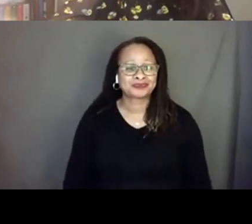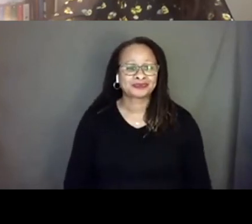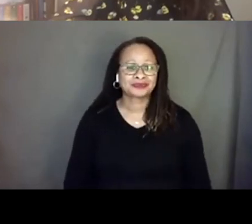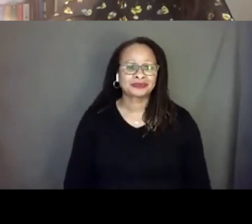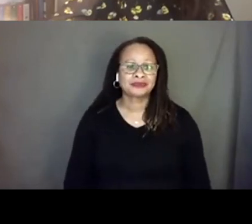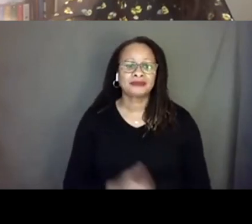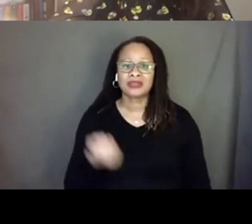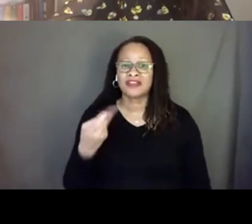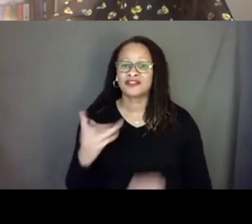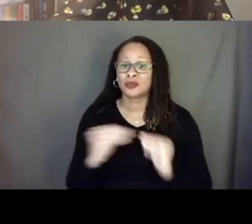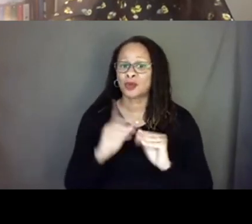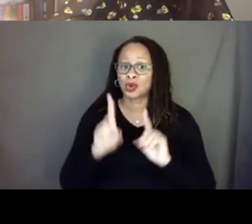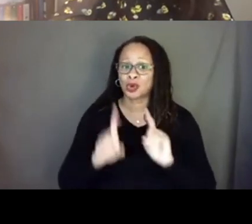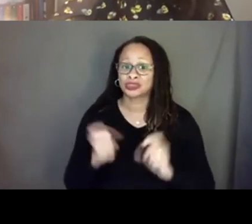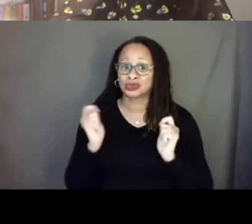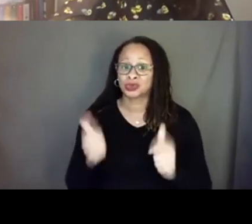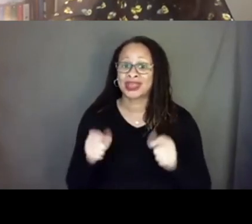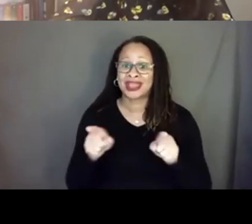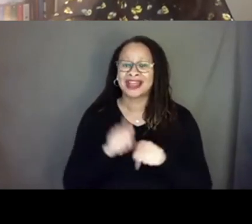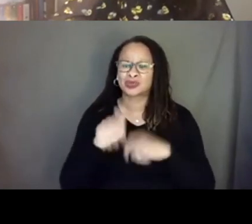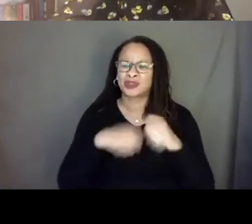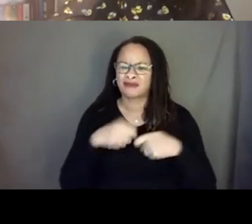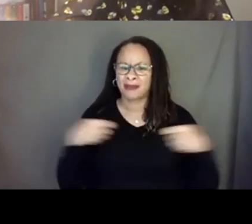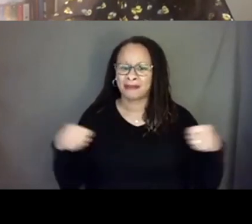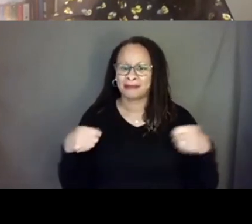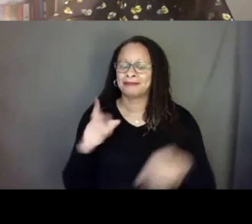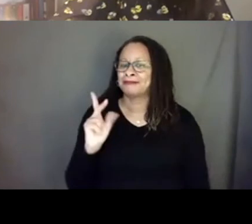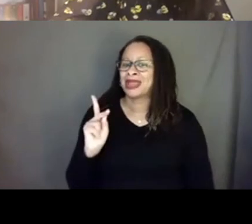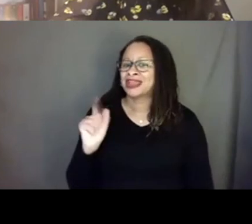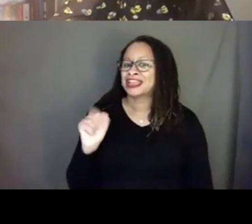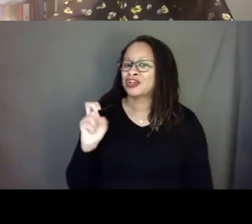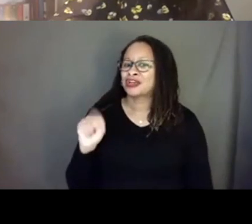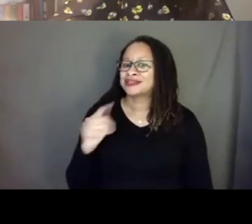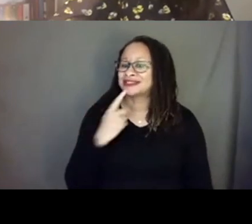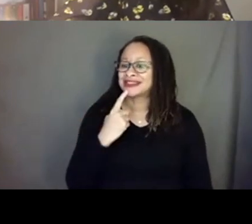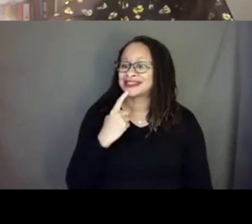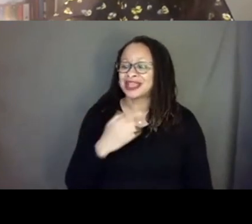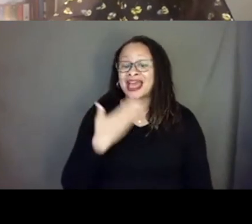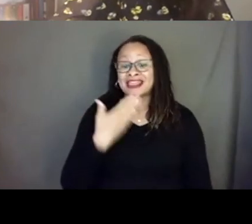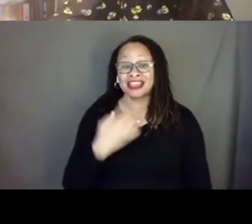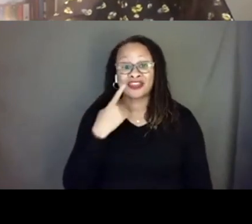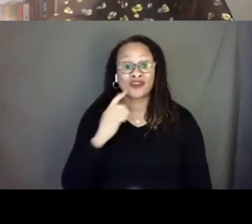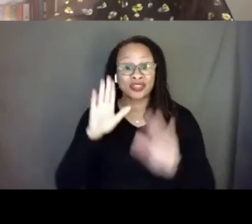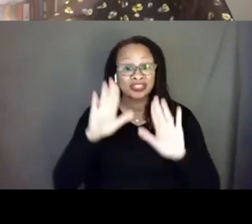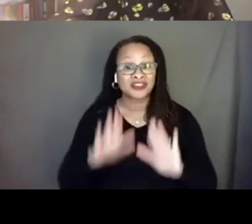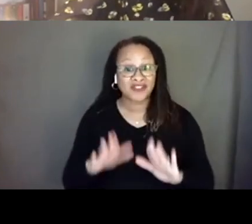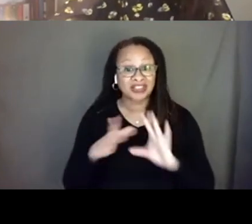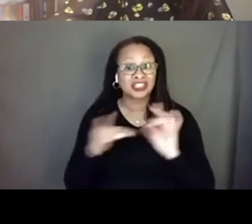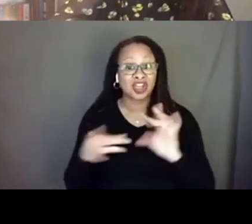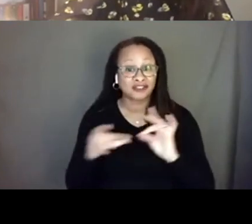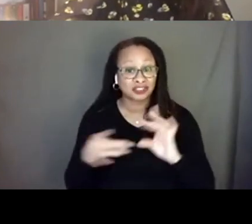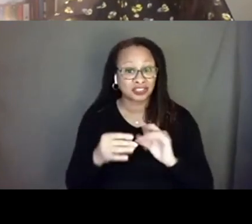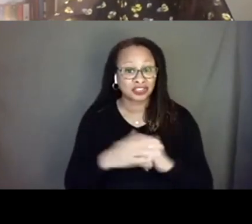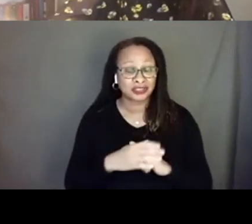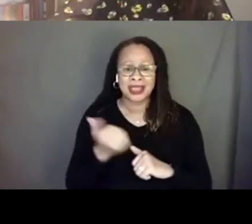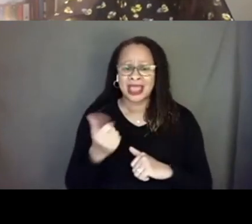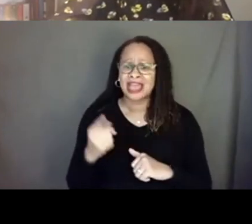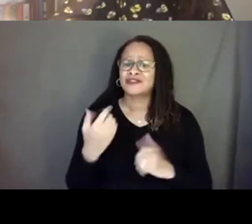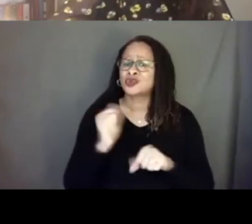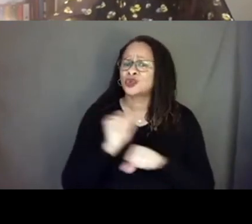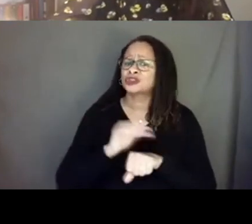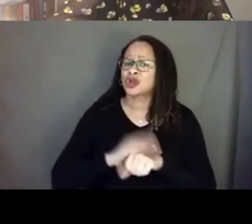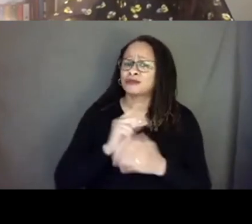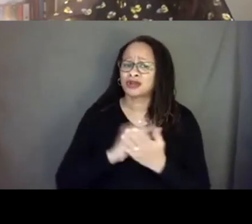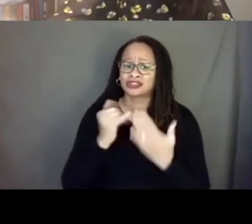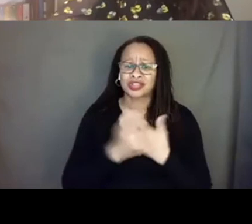more questions real quick as we wrap up. Karen says, thank you for this fantastic conversation. Have any of you worked on projects that